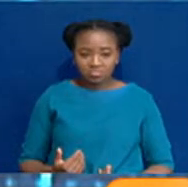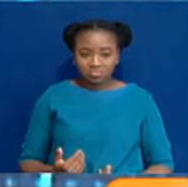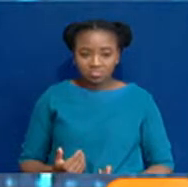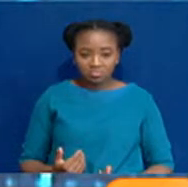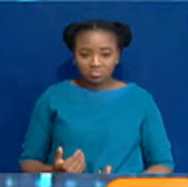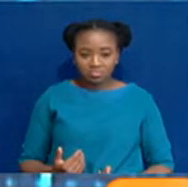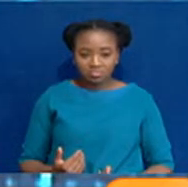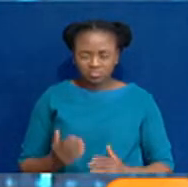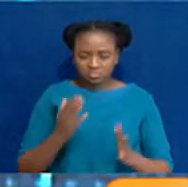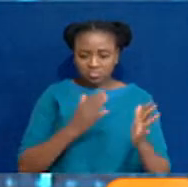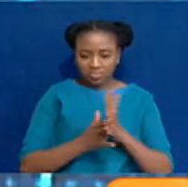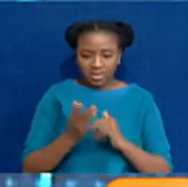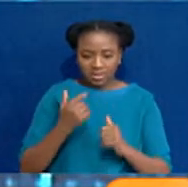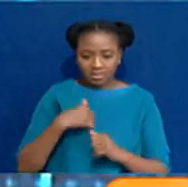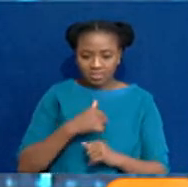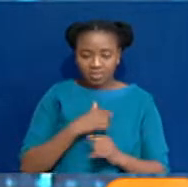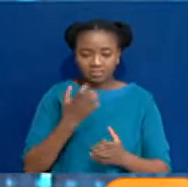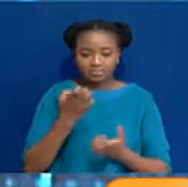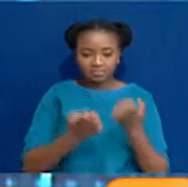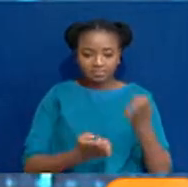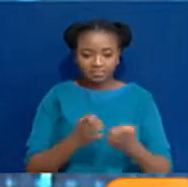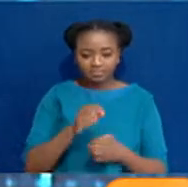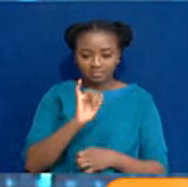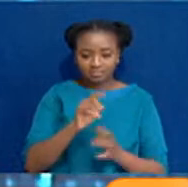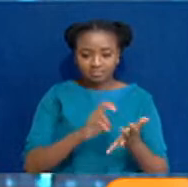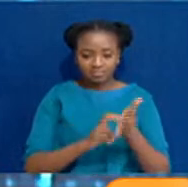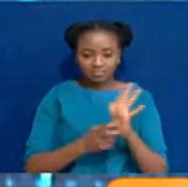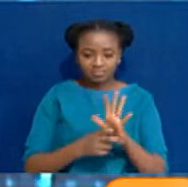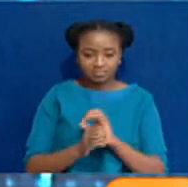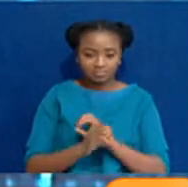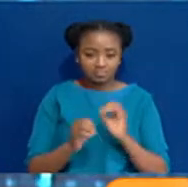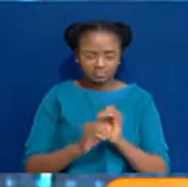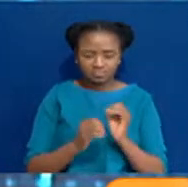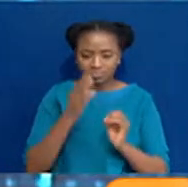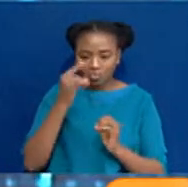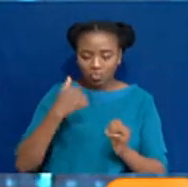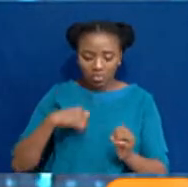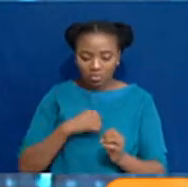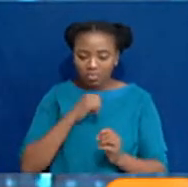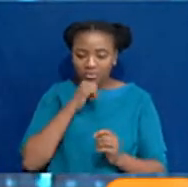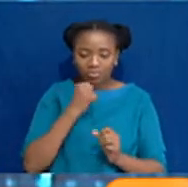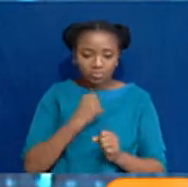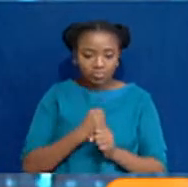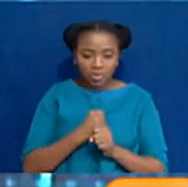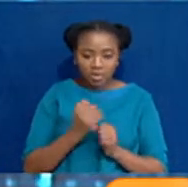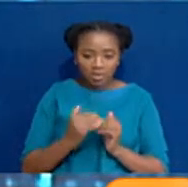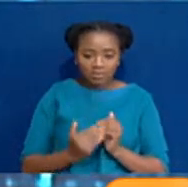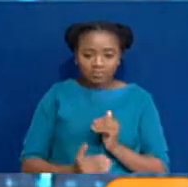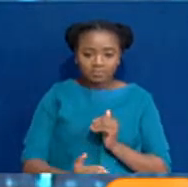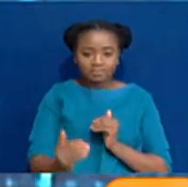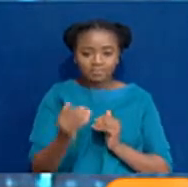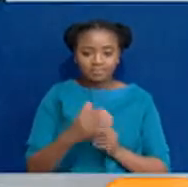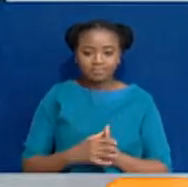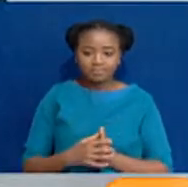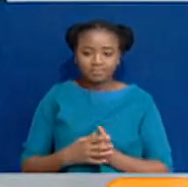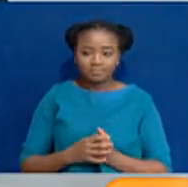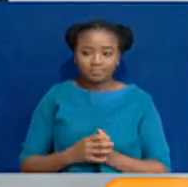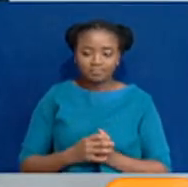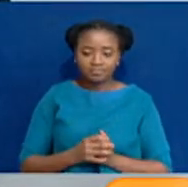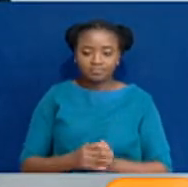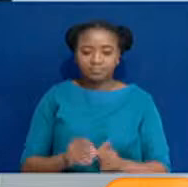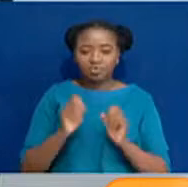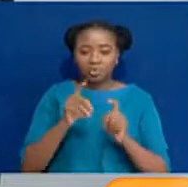to do the evaluation of that project as at now, because we are not really moving forward with it. I'm asking you this because you keep pushing the